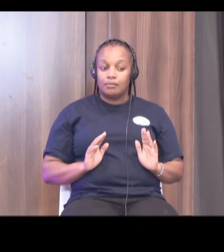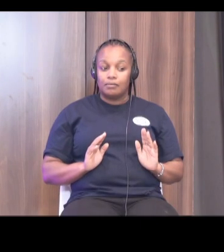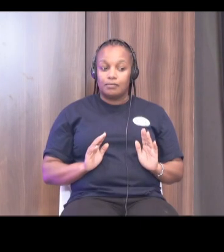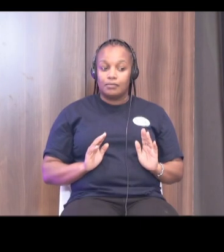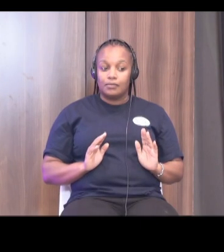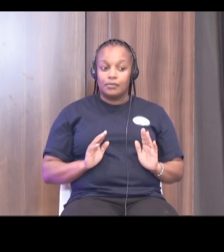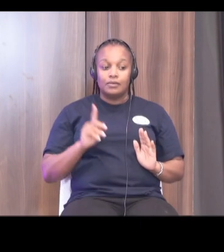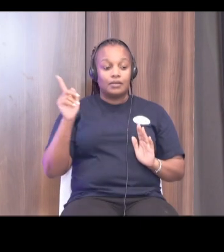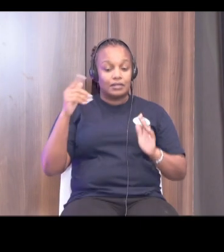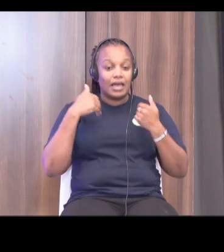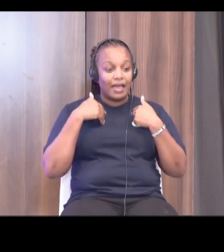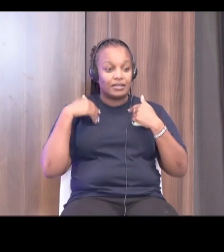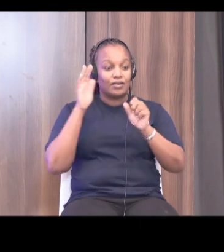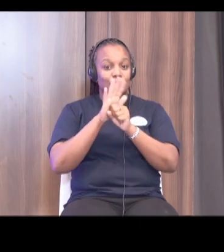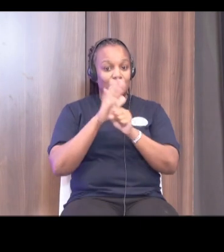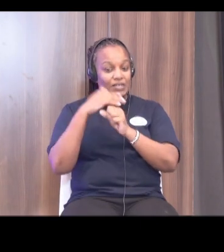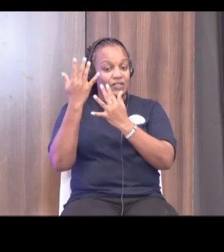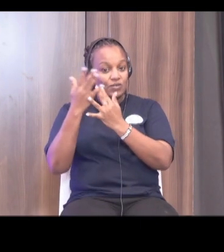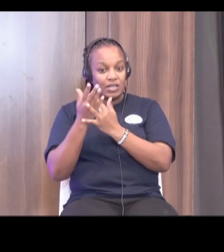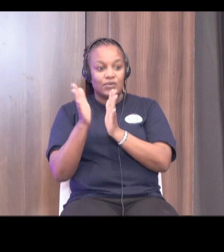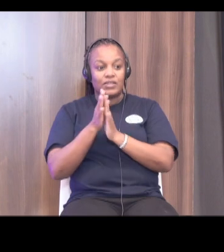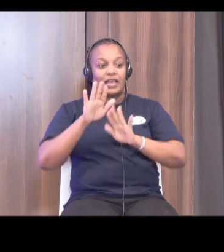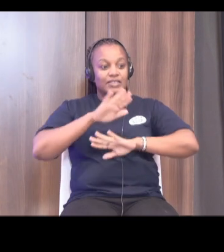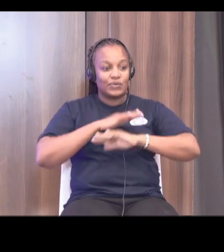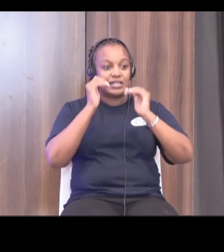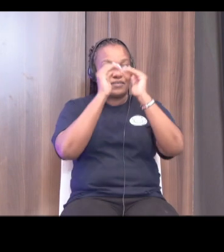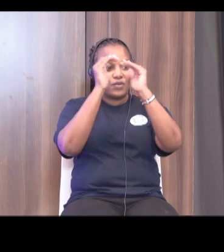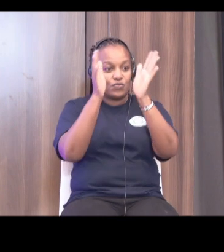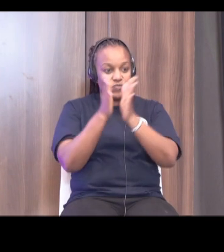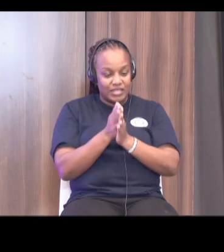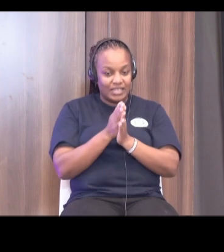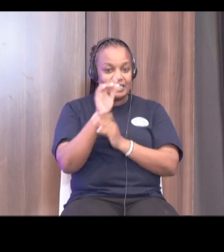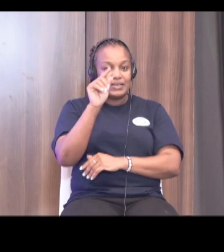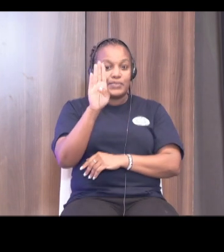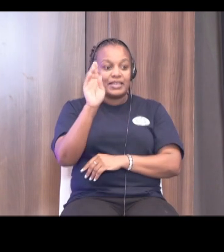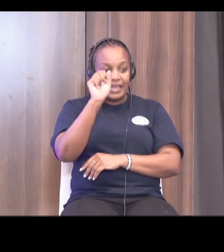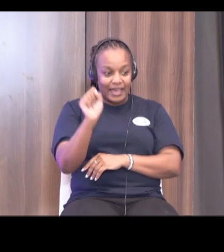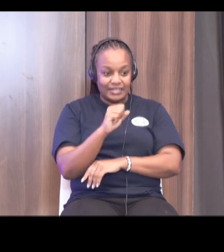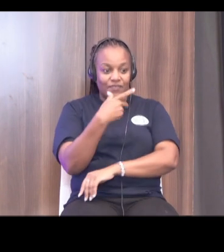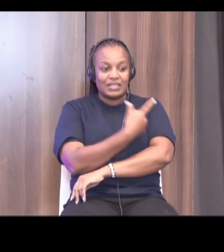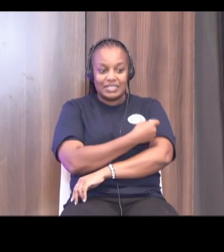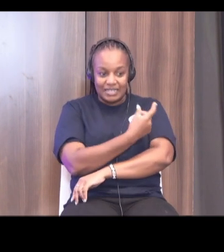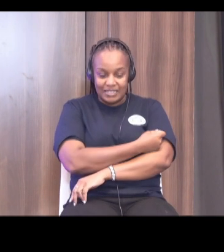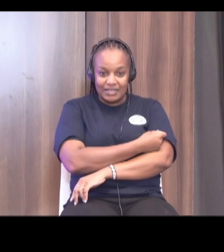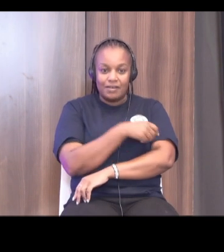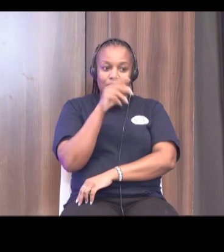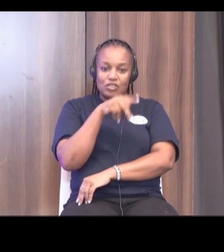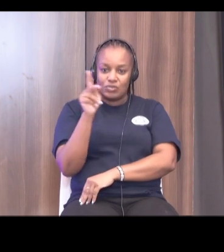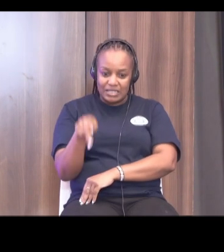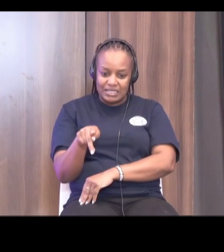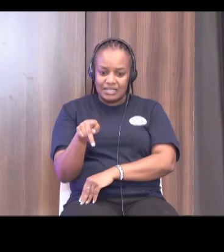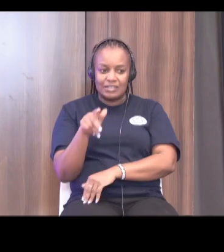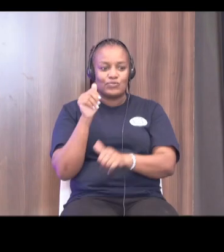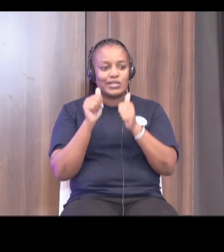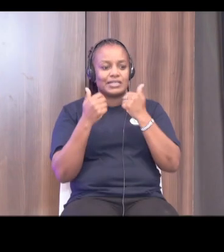was interference with pertussis, but we had adequate levels for tetanus, diphtheria, and the GBS6 vaccine. Pertussis